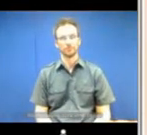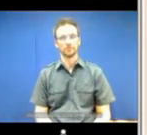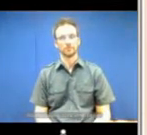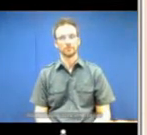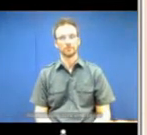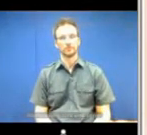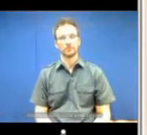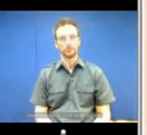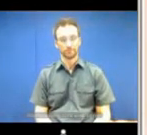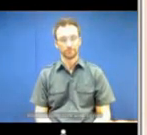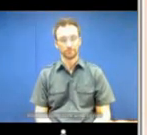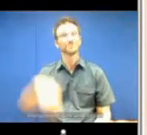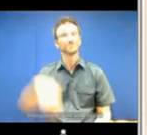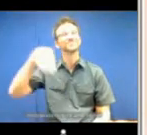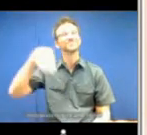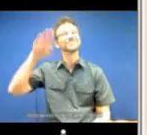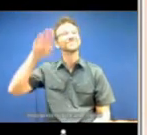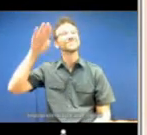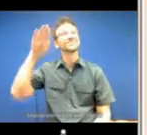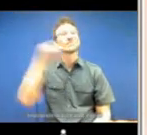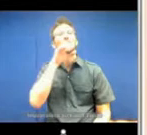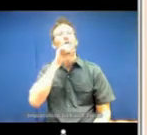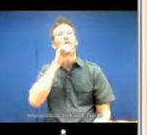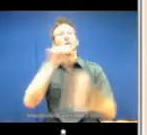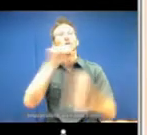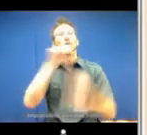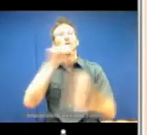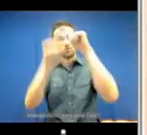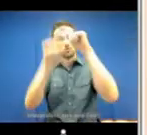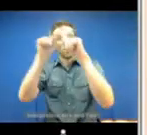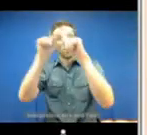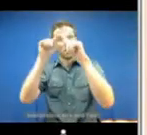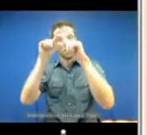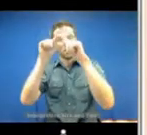And the orange oval is the defending attorney.